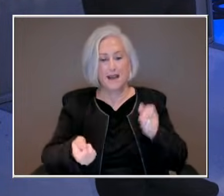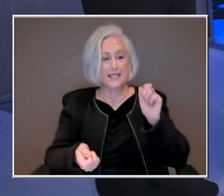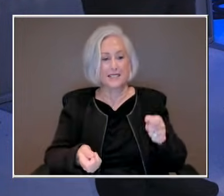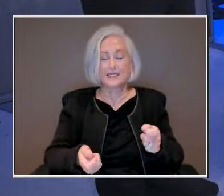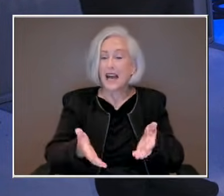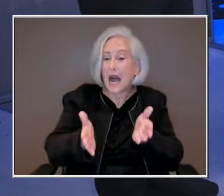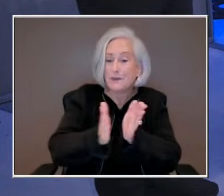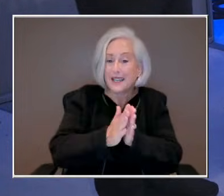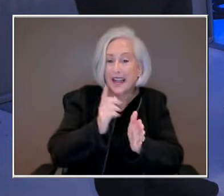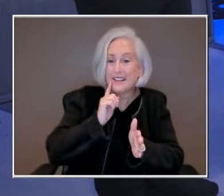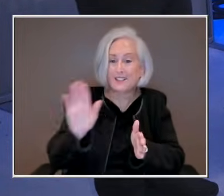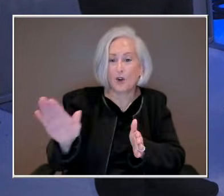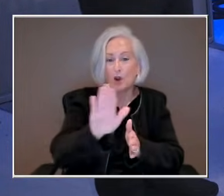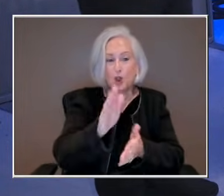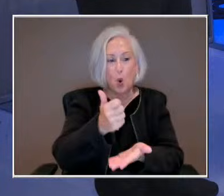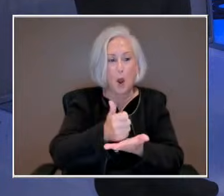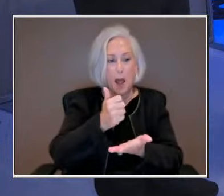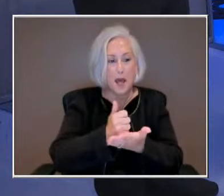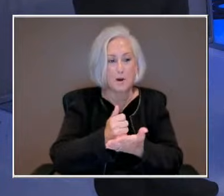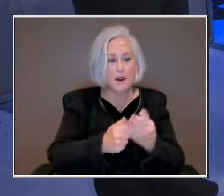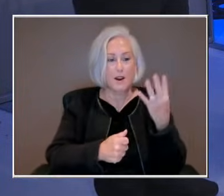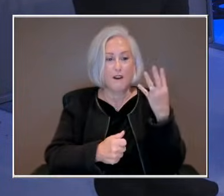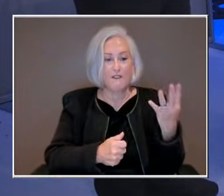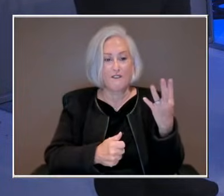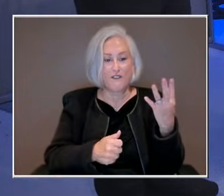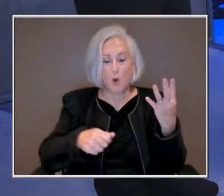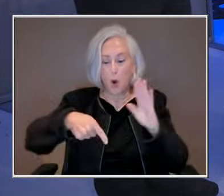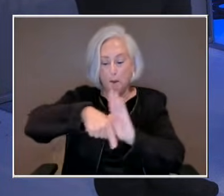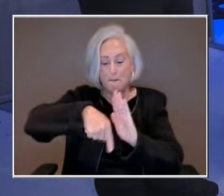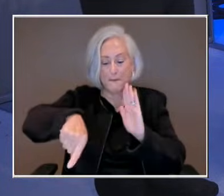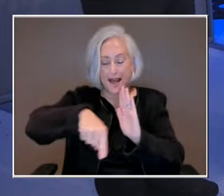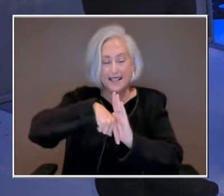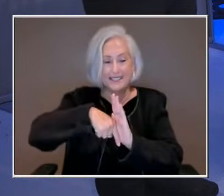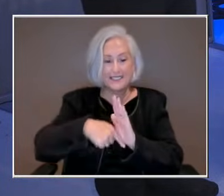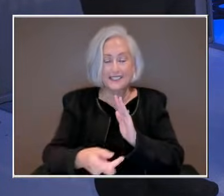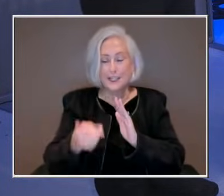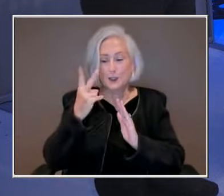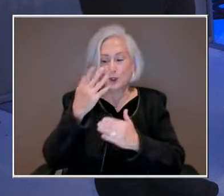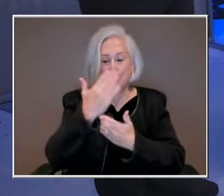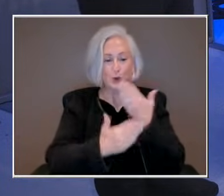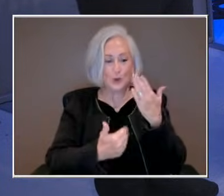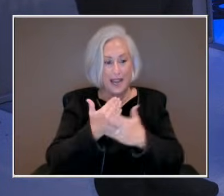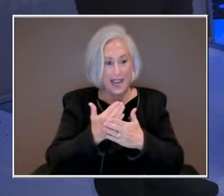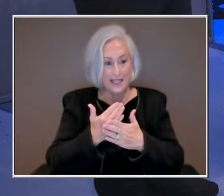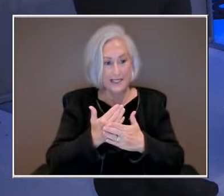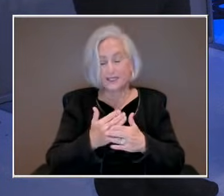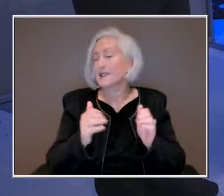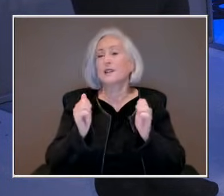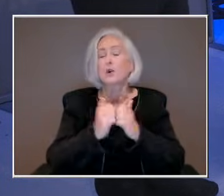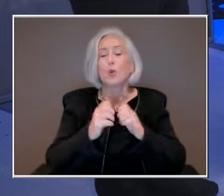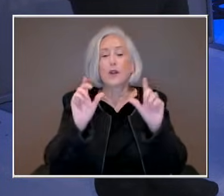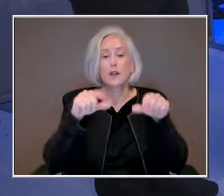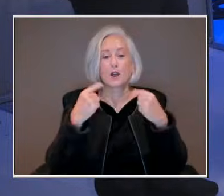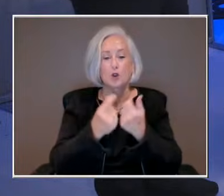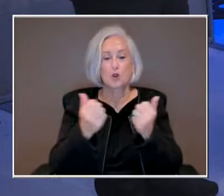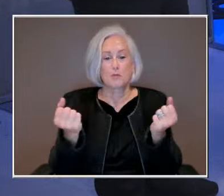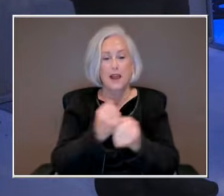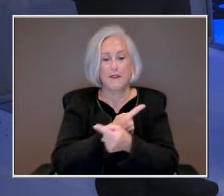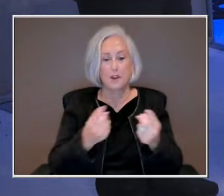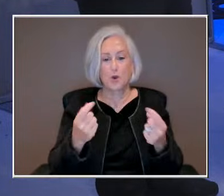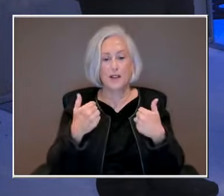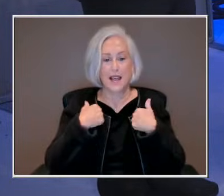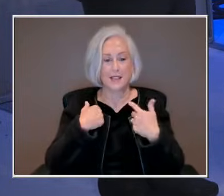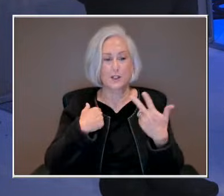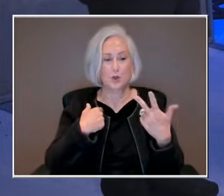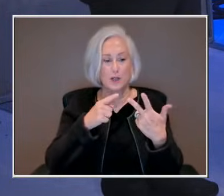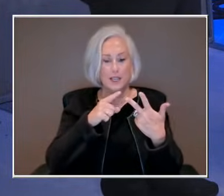there's Oh, I 4 like bells and there's only 2 hands. Okay, okay. So when we play in a group, we're each assigned 3, 4, 5 bells,